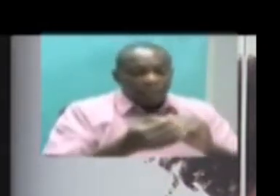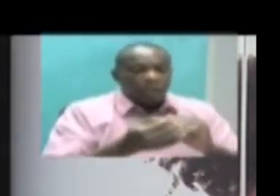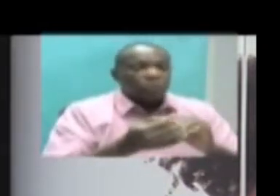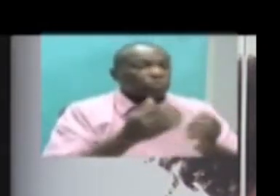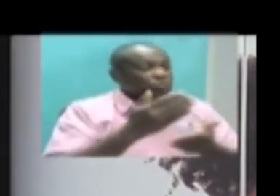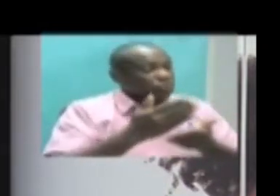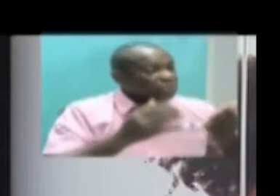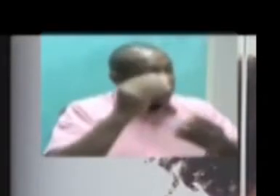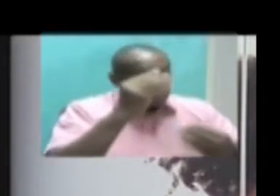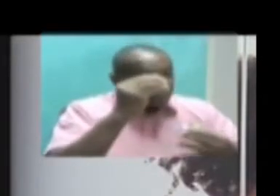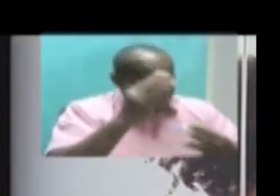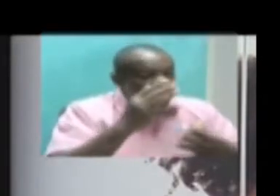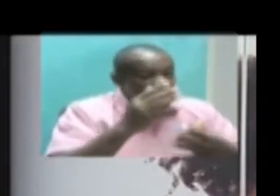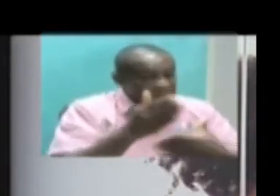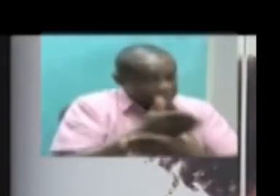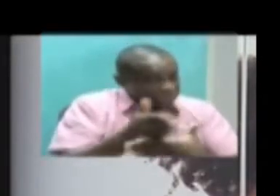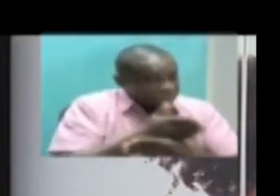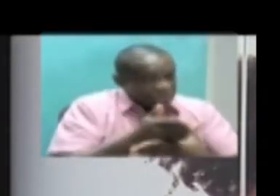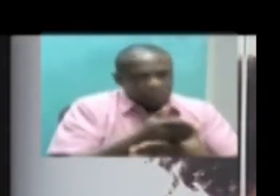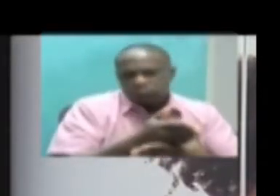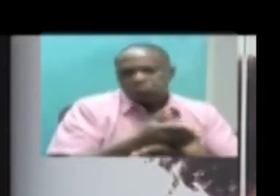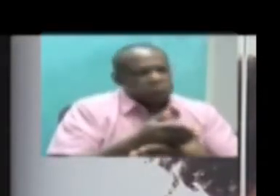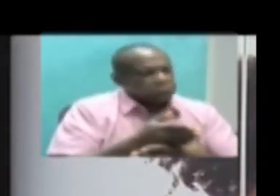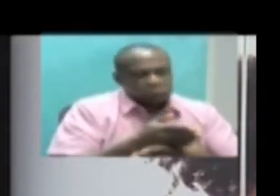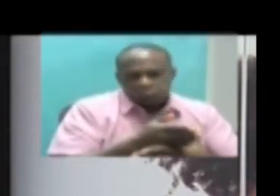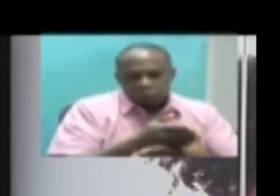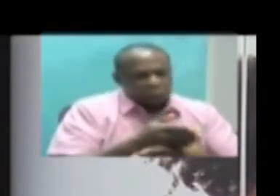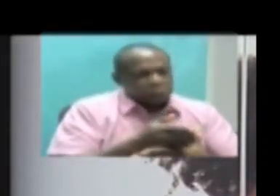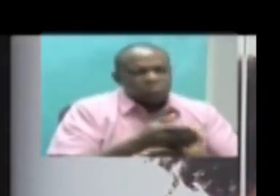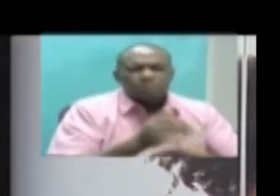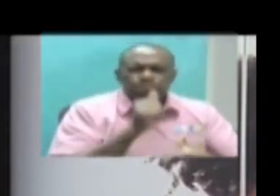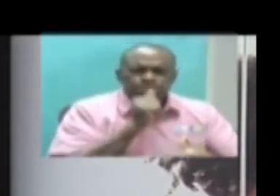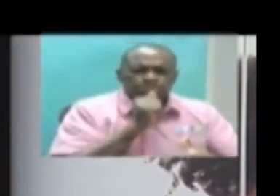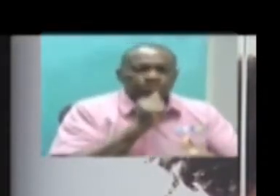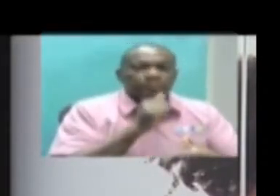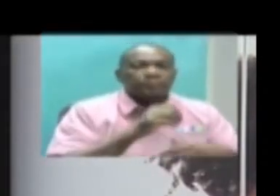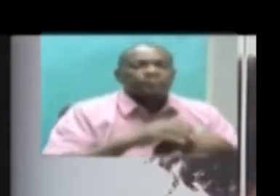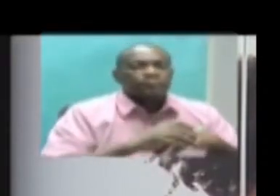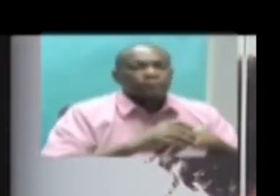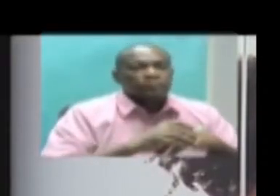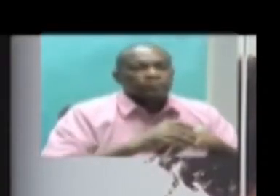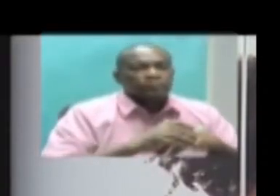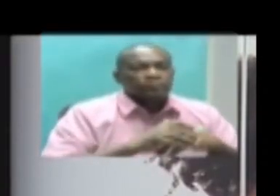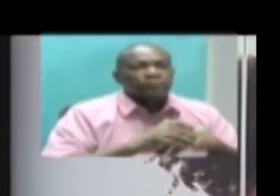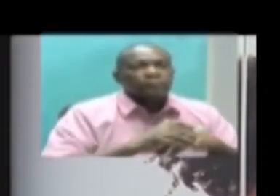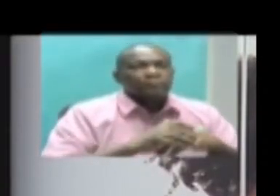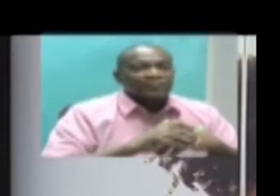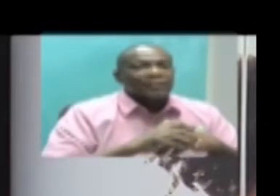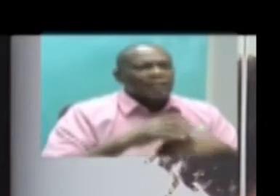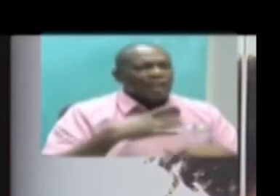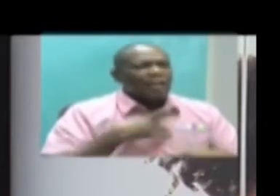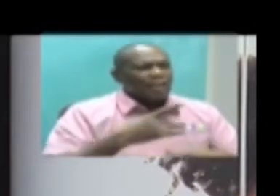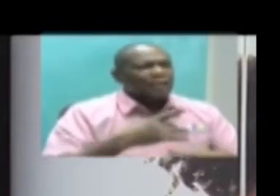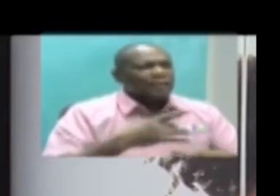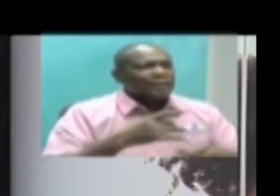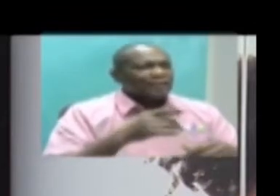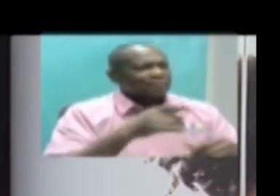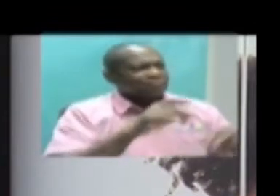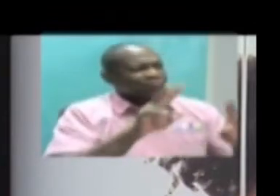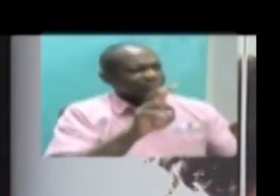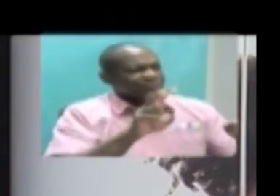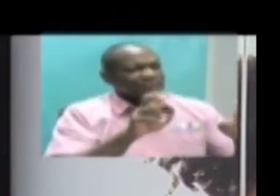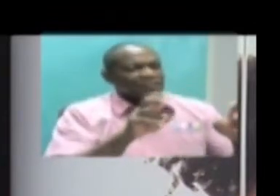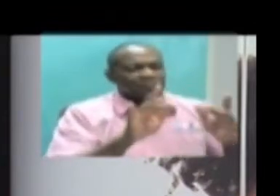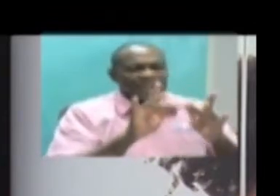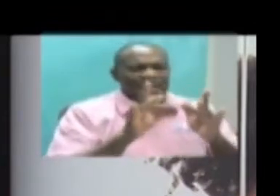behavioral addictions is now an issue, right? Because they're online more, and I love that term you used about internet idling. They're online more, they're